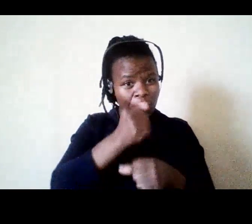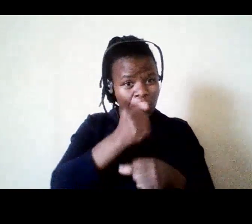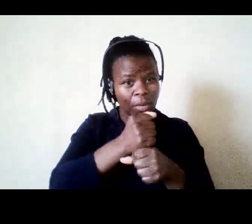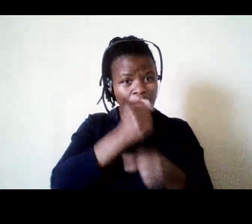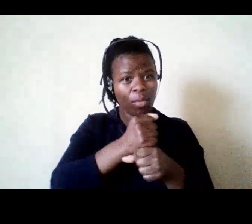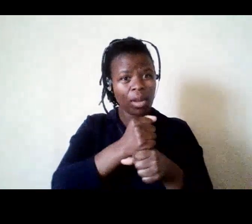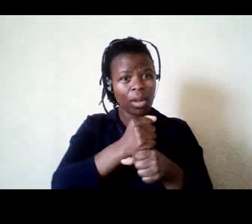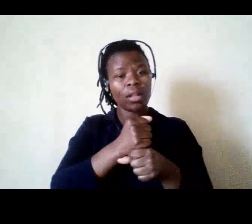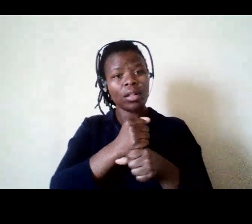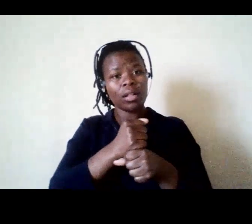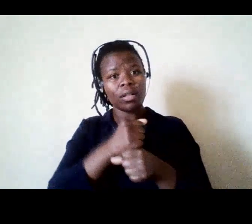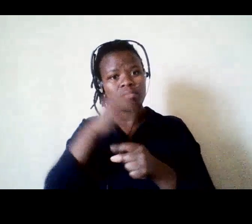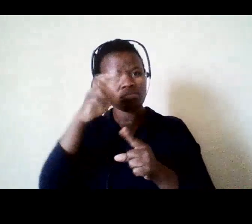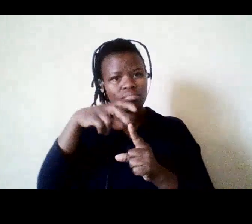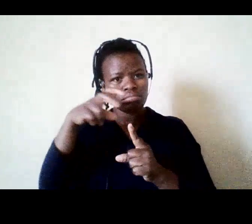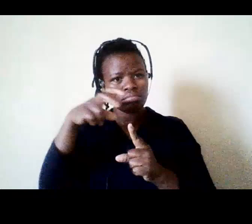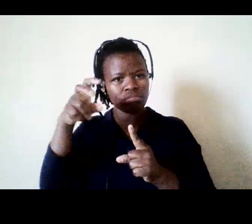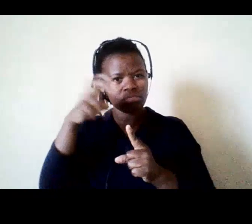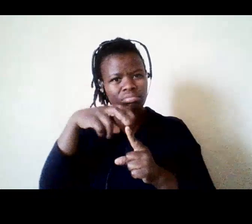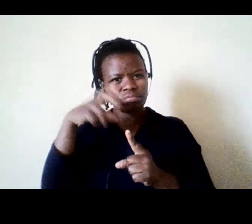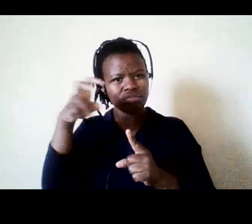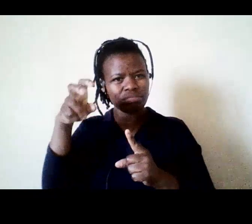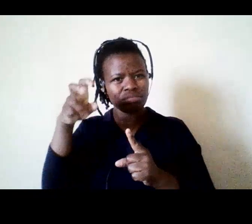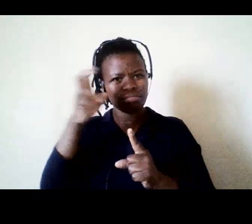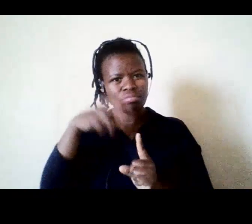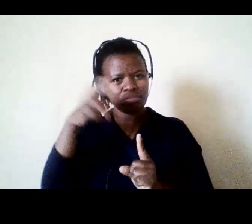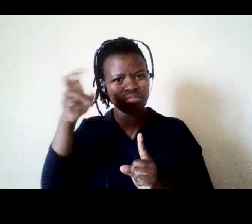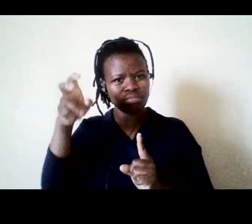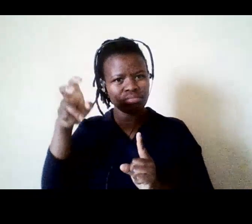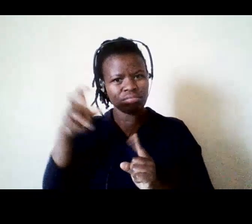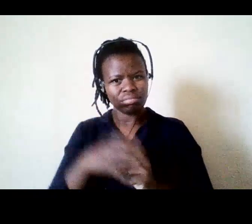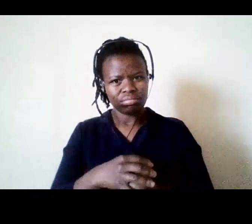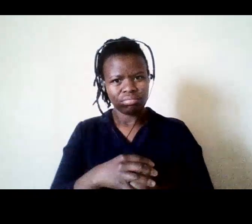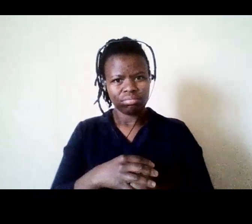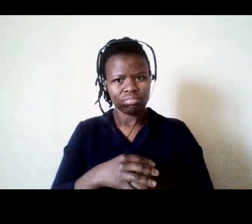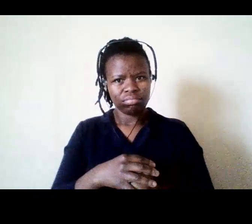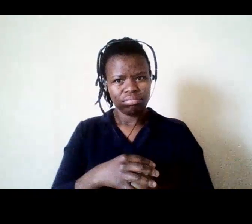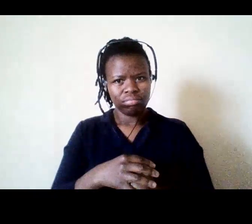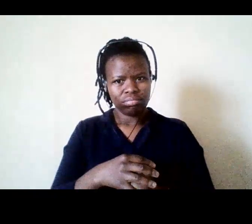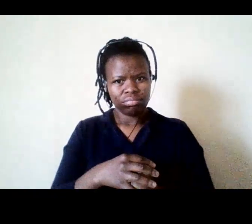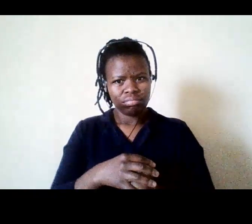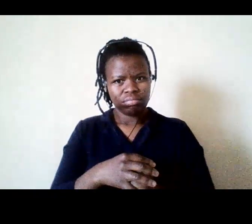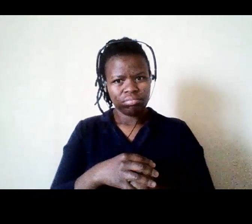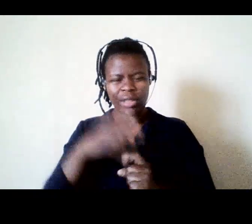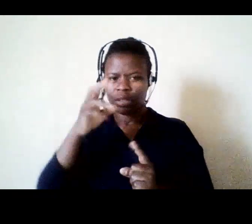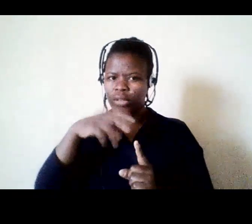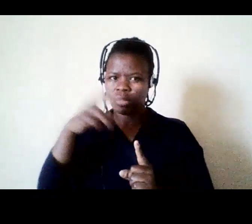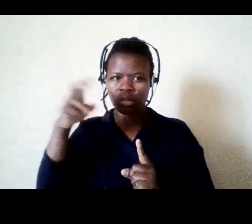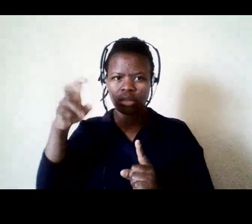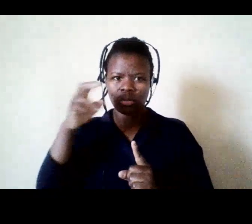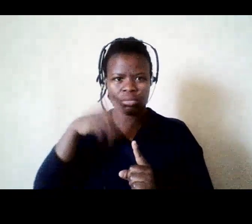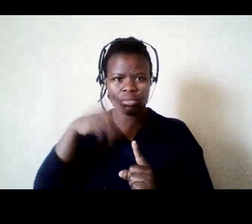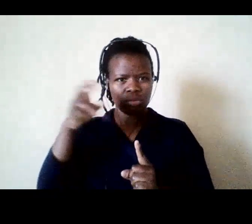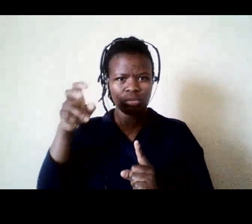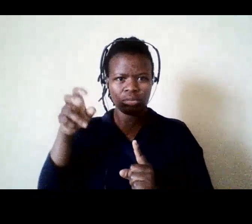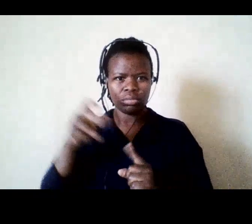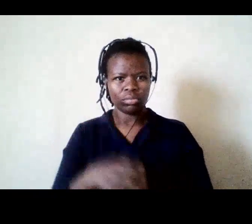Okay, who had their hand up? It was Alice. Alice, go ahead. You have like 14 minutes to go.